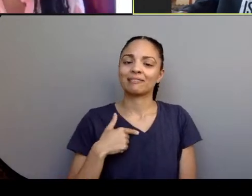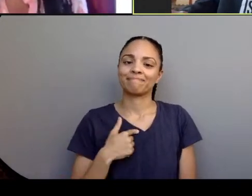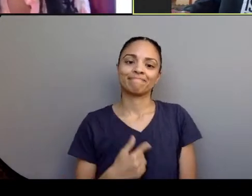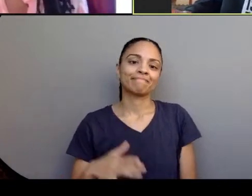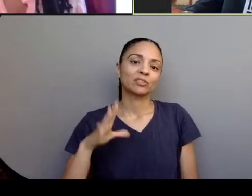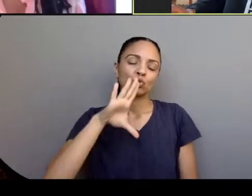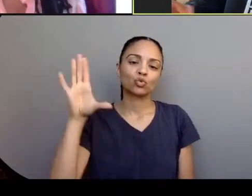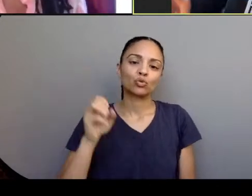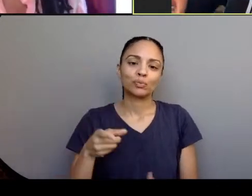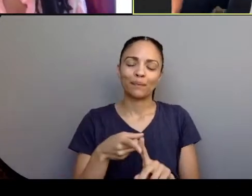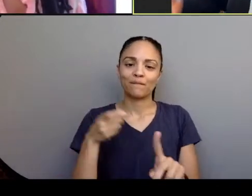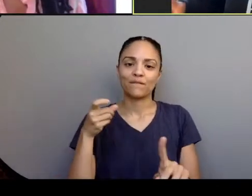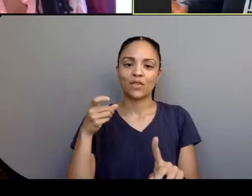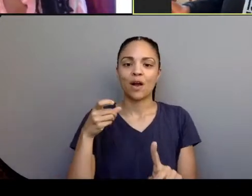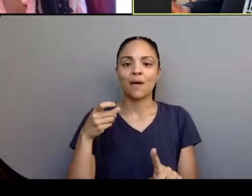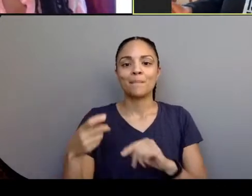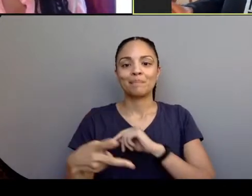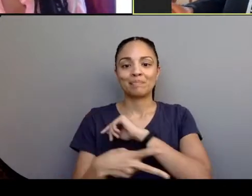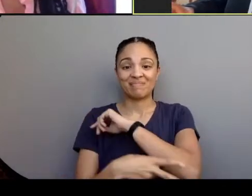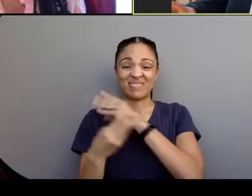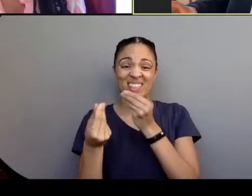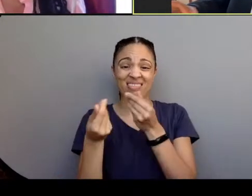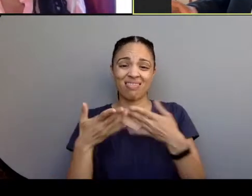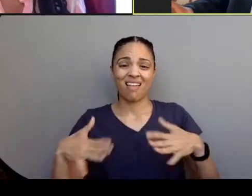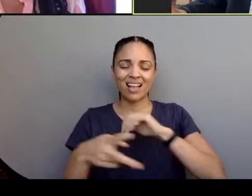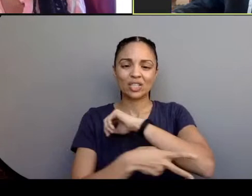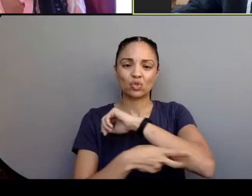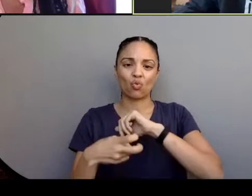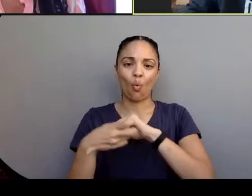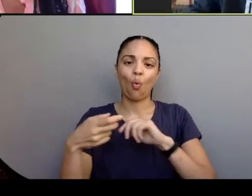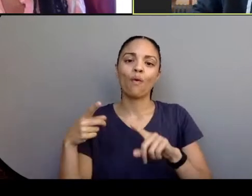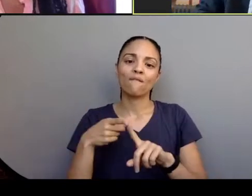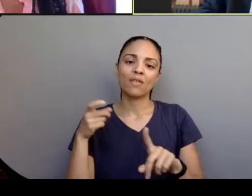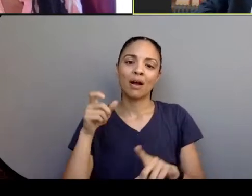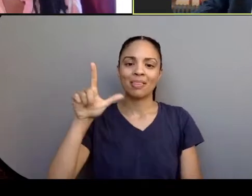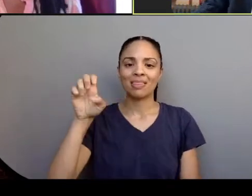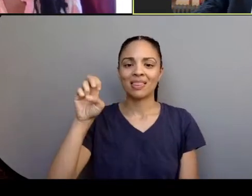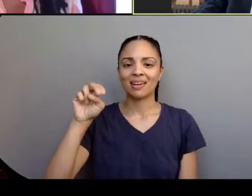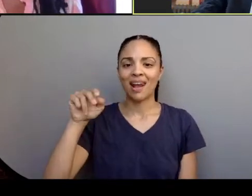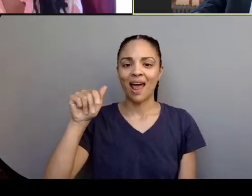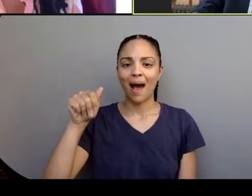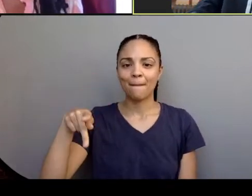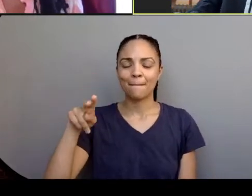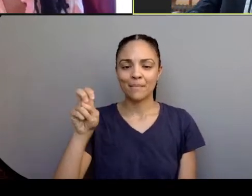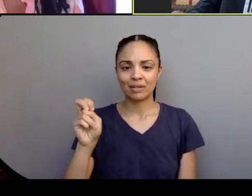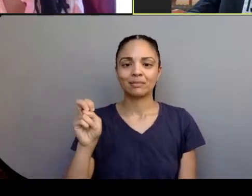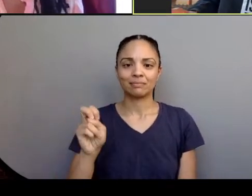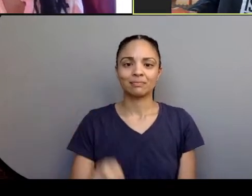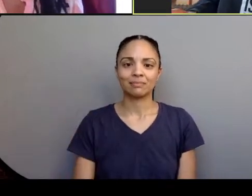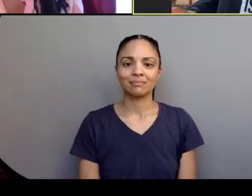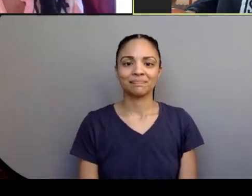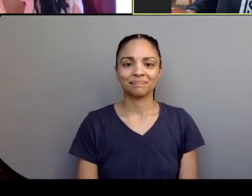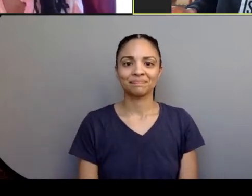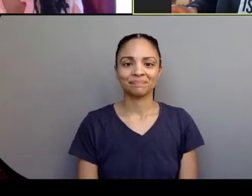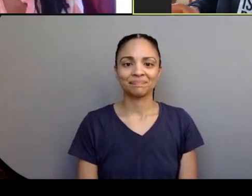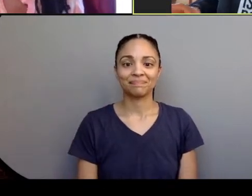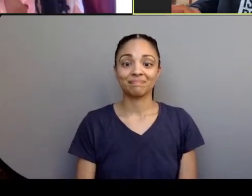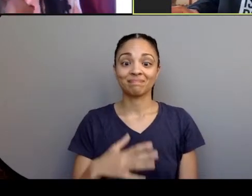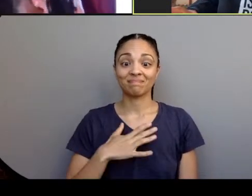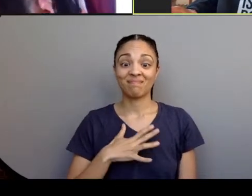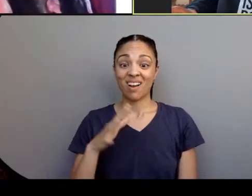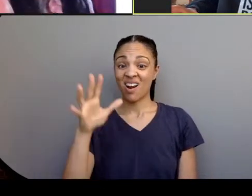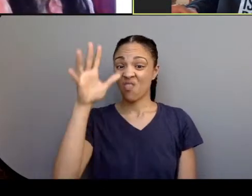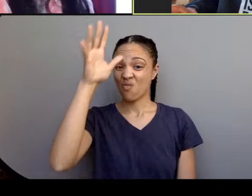Lenape, in my living room right now. Yeah, and the other side of that fam, we go by my great granddaddy,